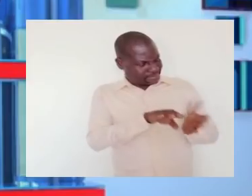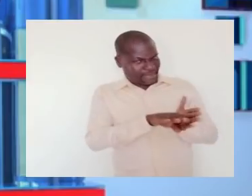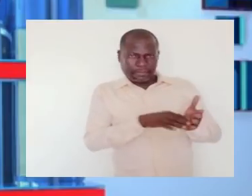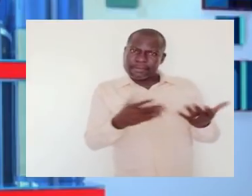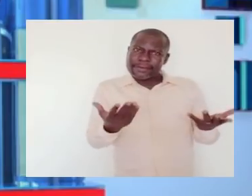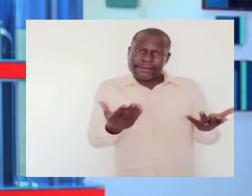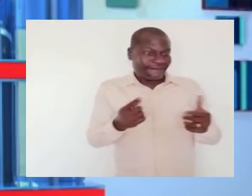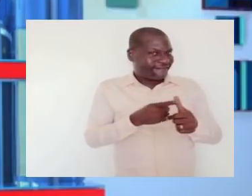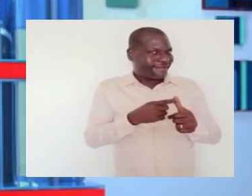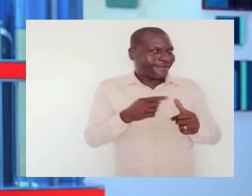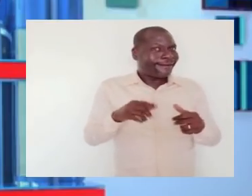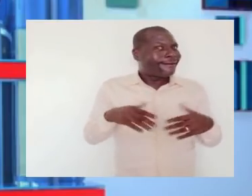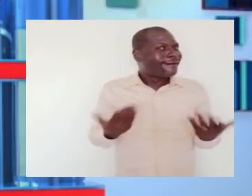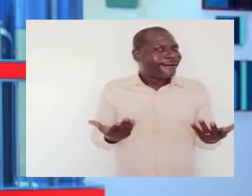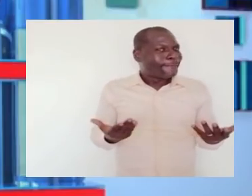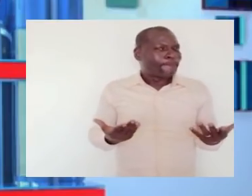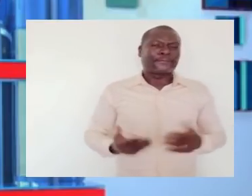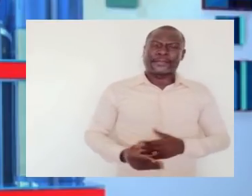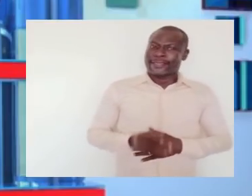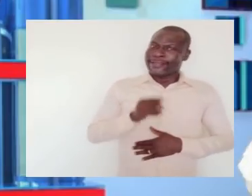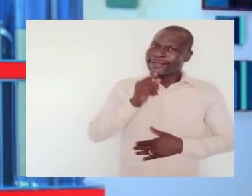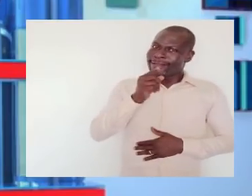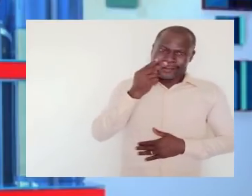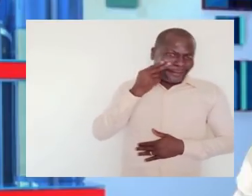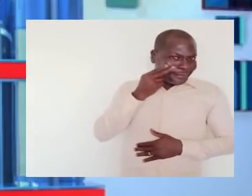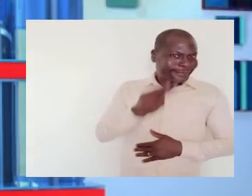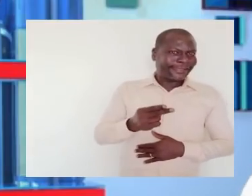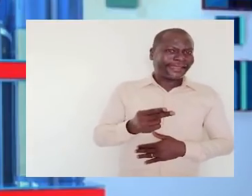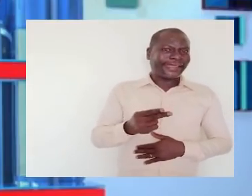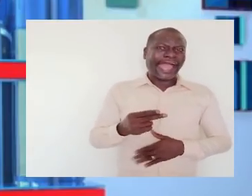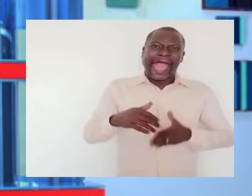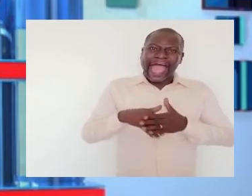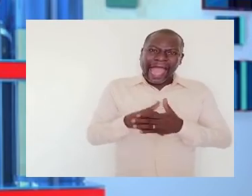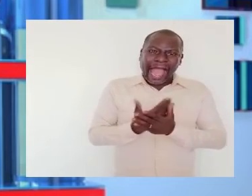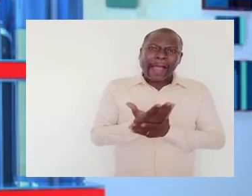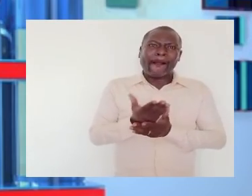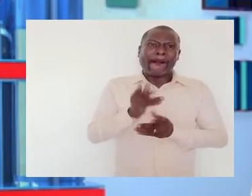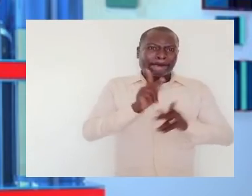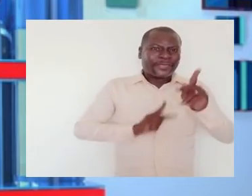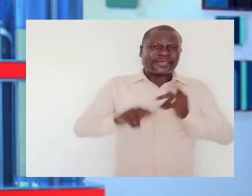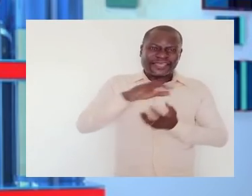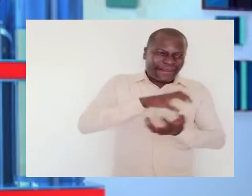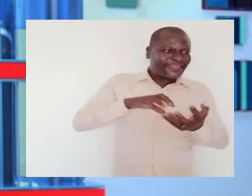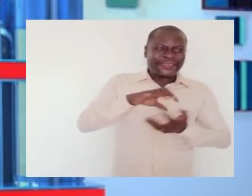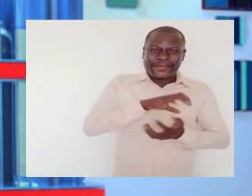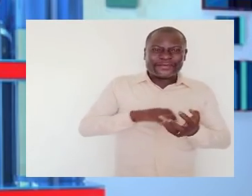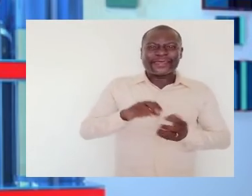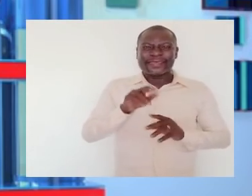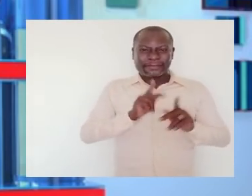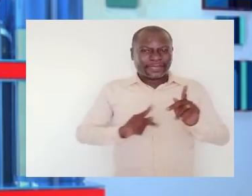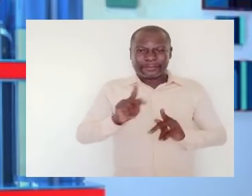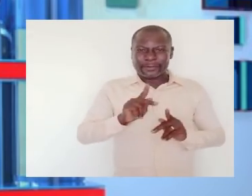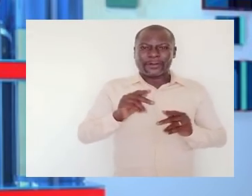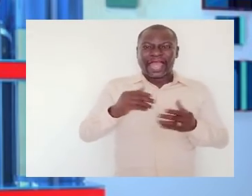comes first. It was natural and ada and crofodi dada. Obon sam enam and